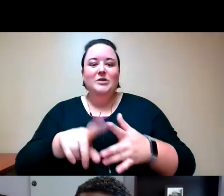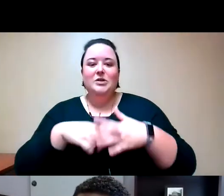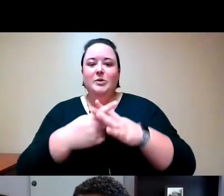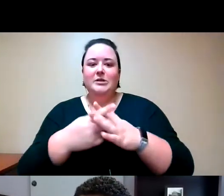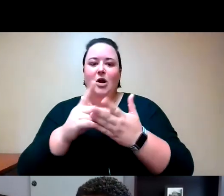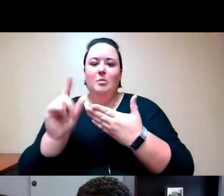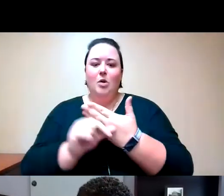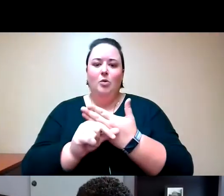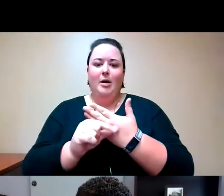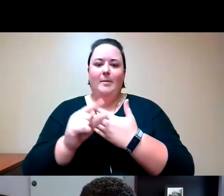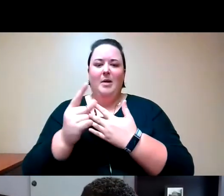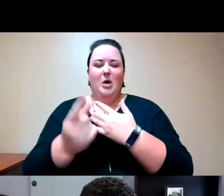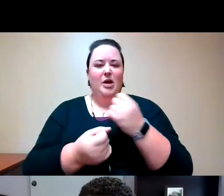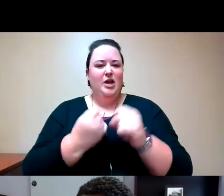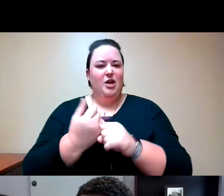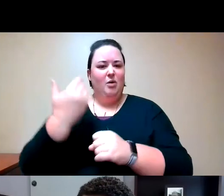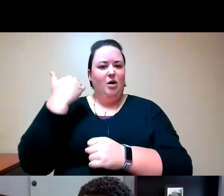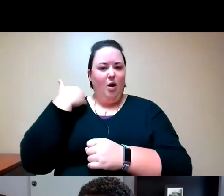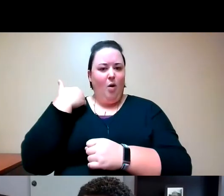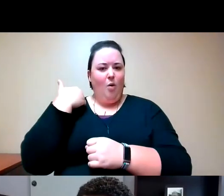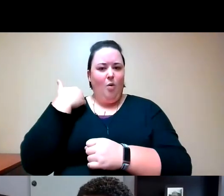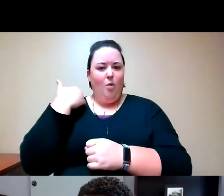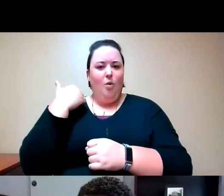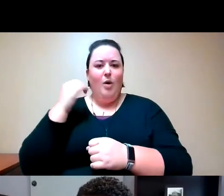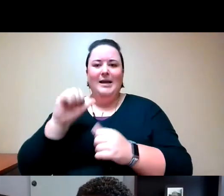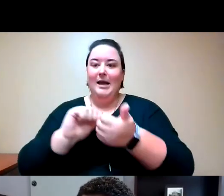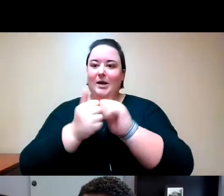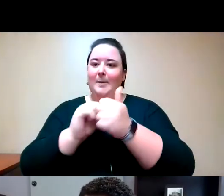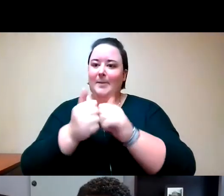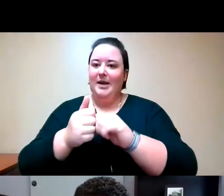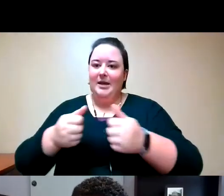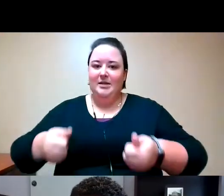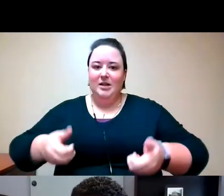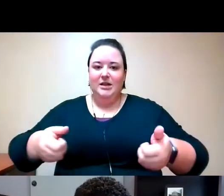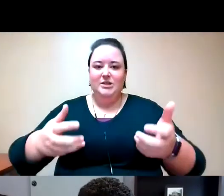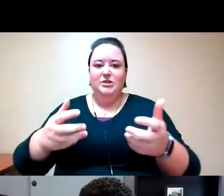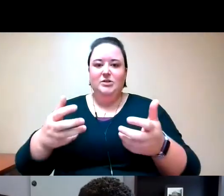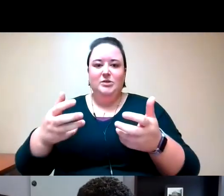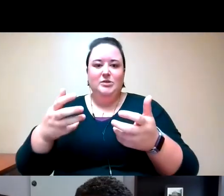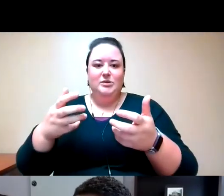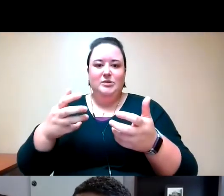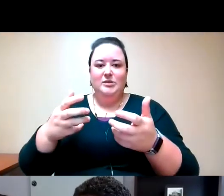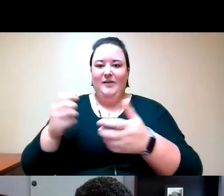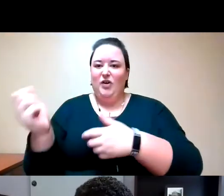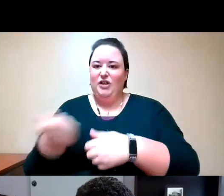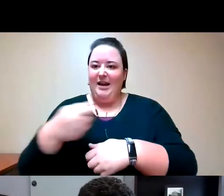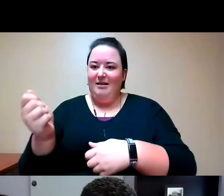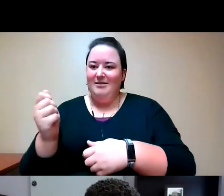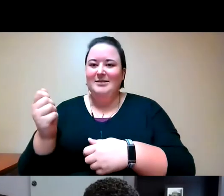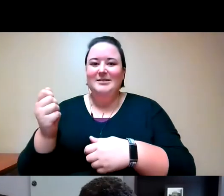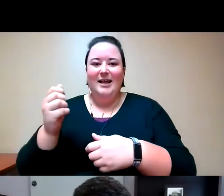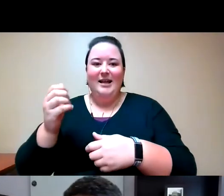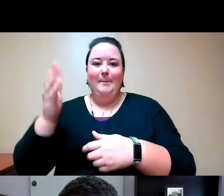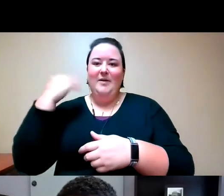a year ago, and we were able to then compete in the Collegiate Wheelchair Tennis National Championships in Orlando, Florida this